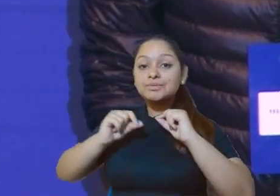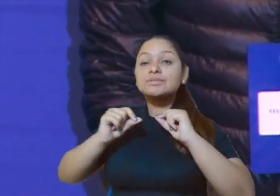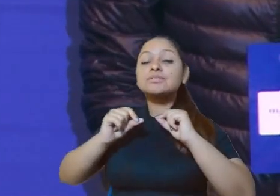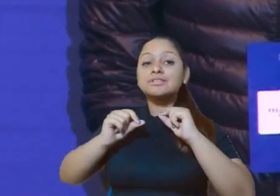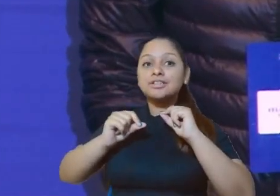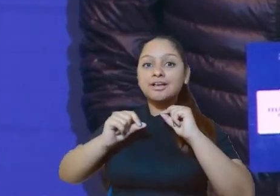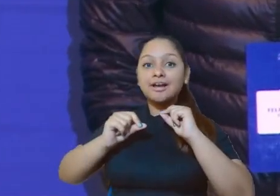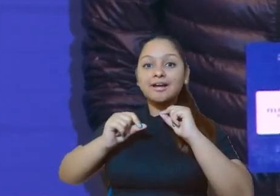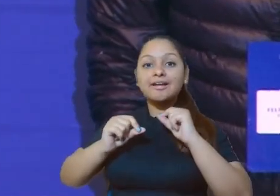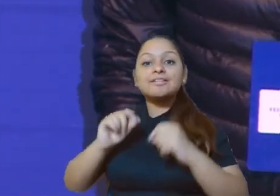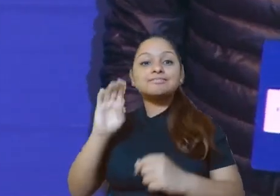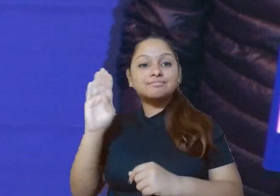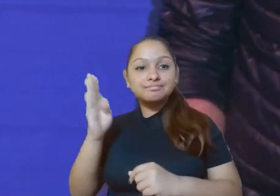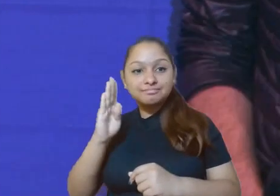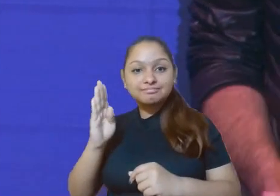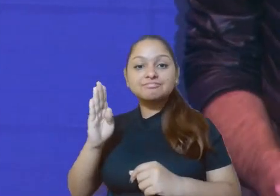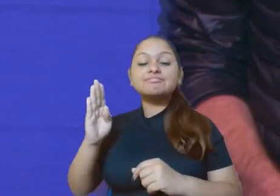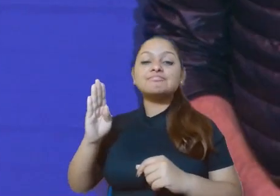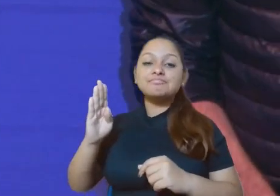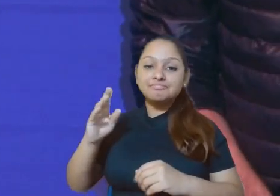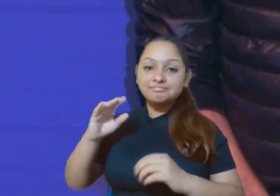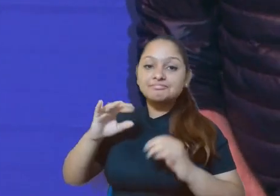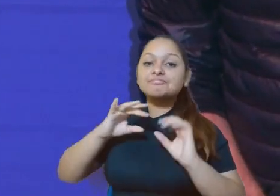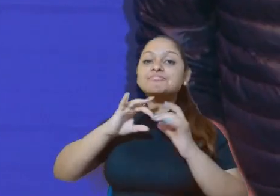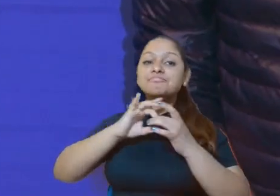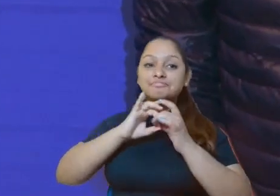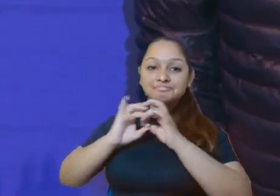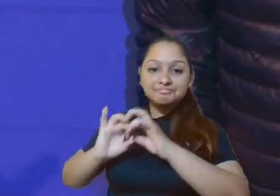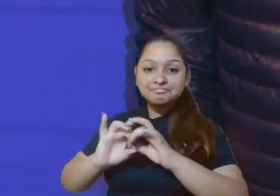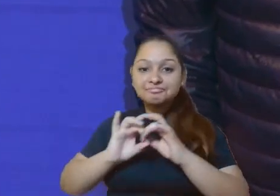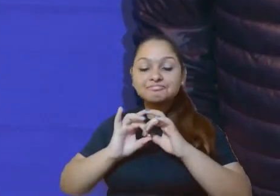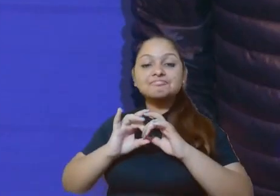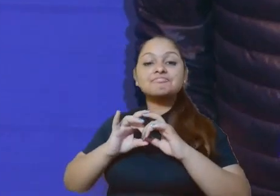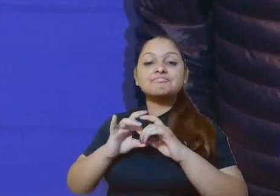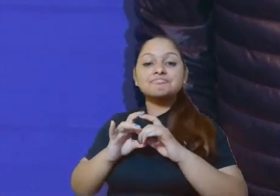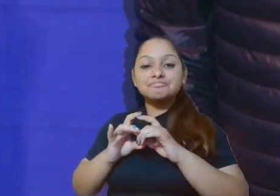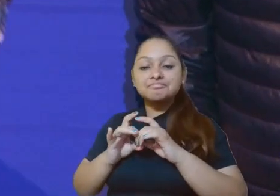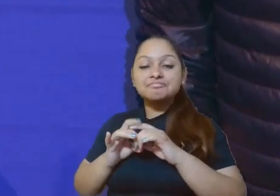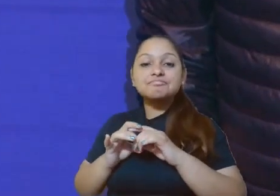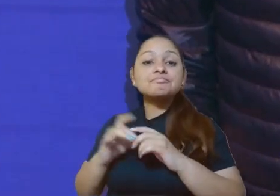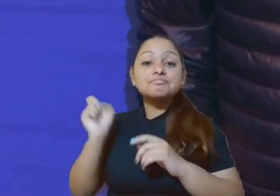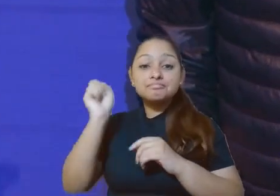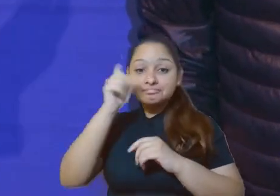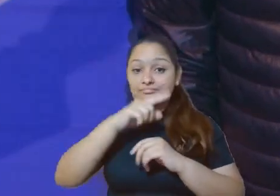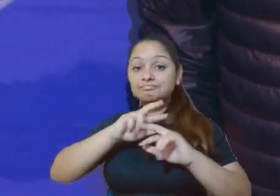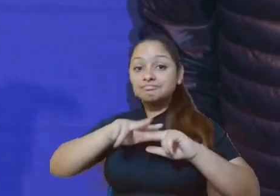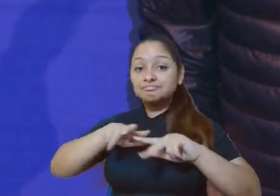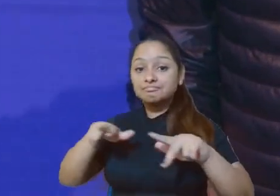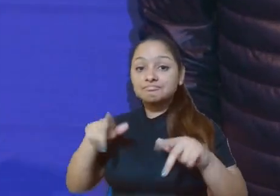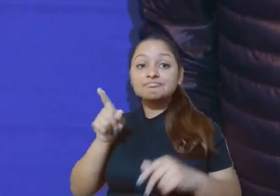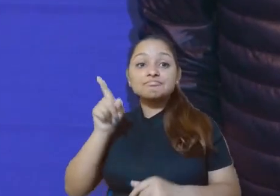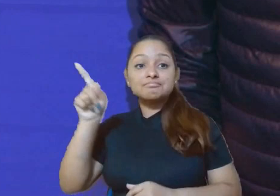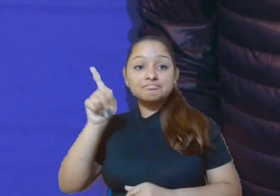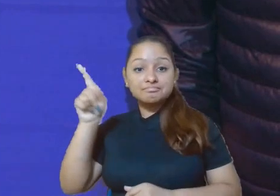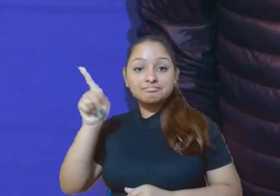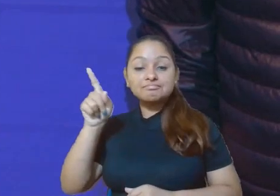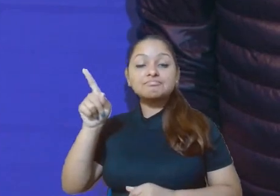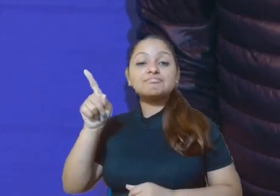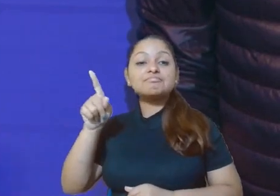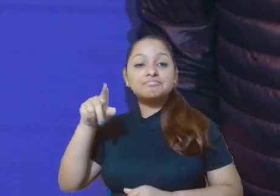up what startups bring to tackle the sustainability challenges. So there's a case in Israel